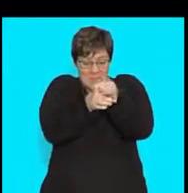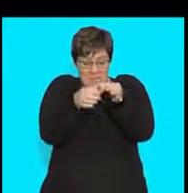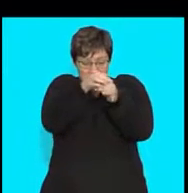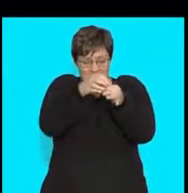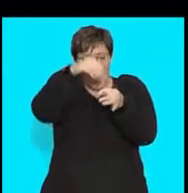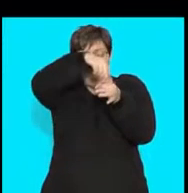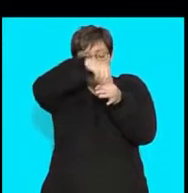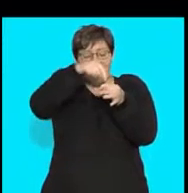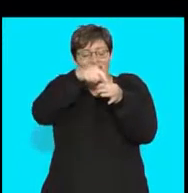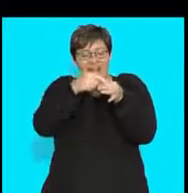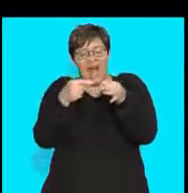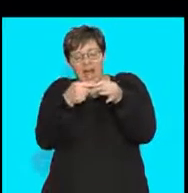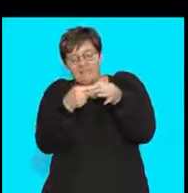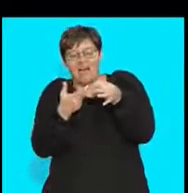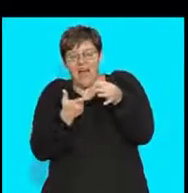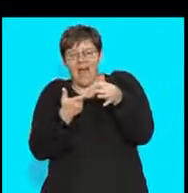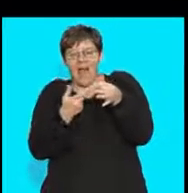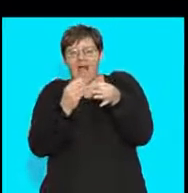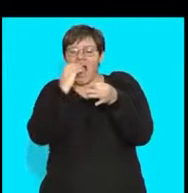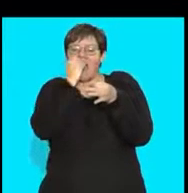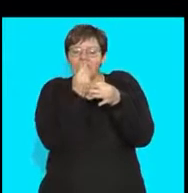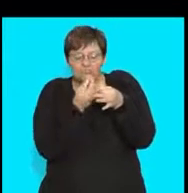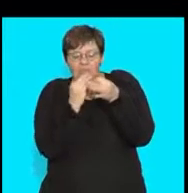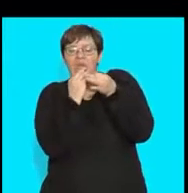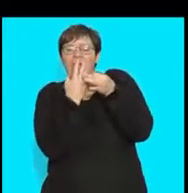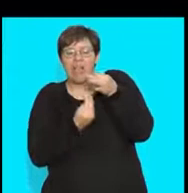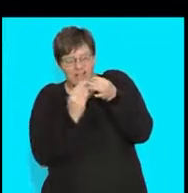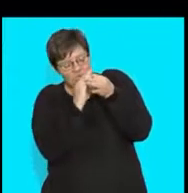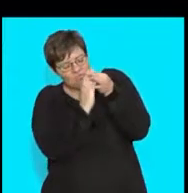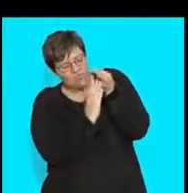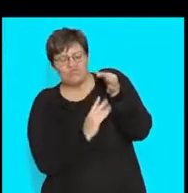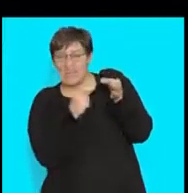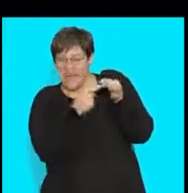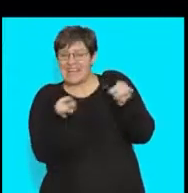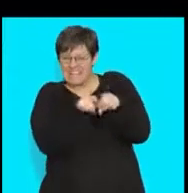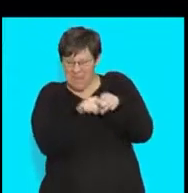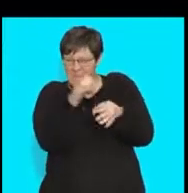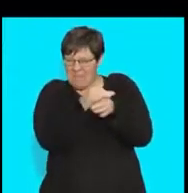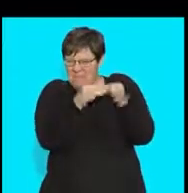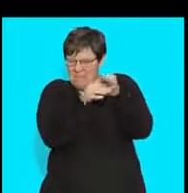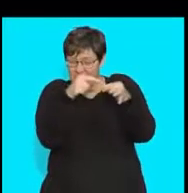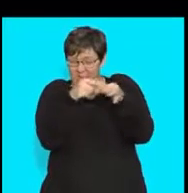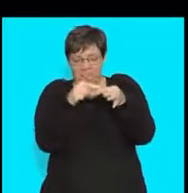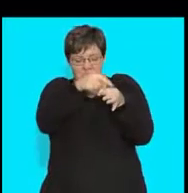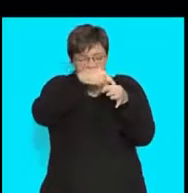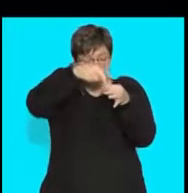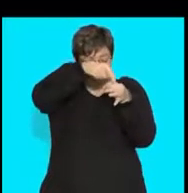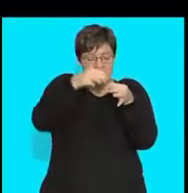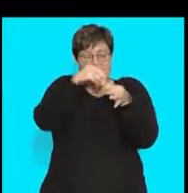inside there is a liquid layer like the Rolo does. And what we're going to find over there